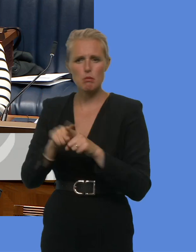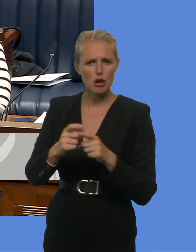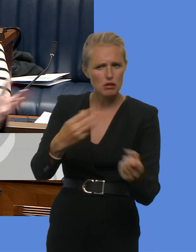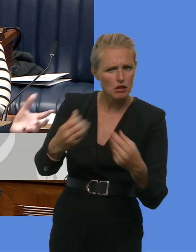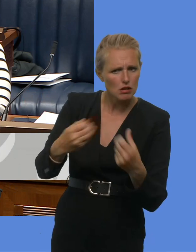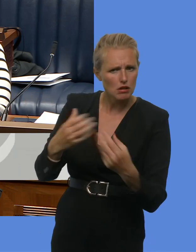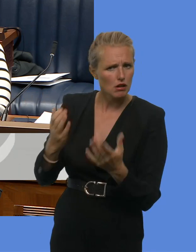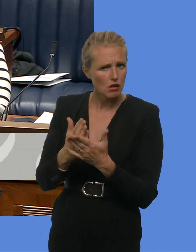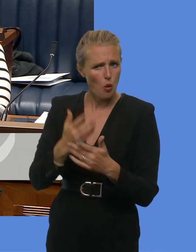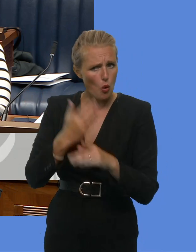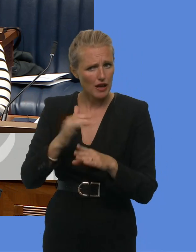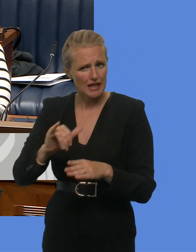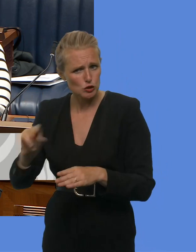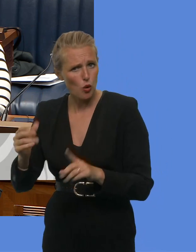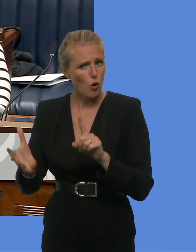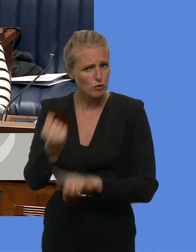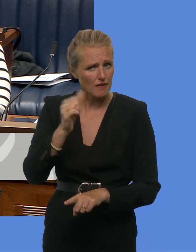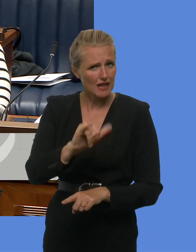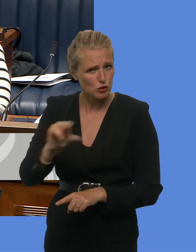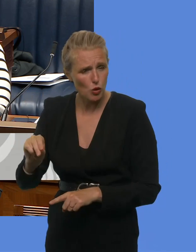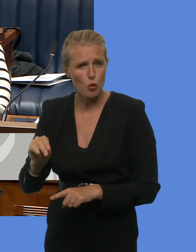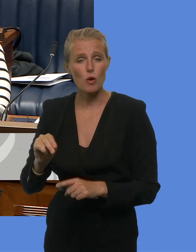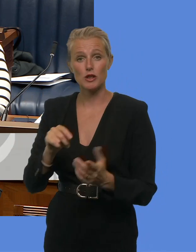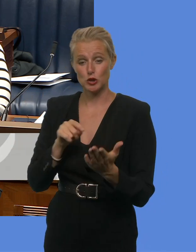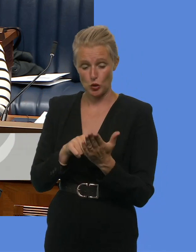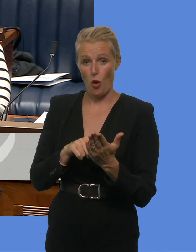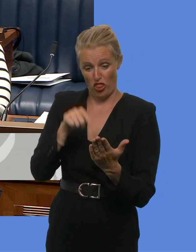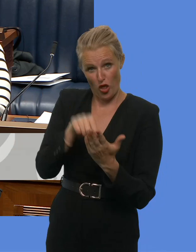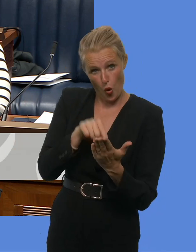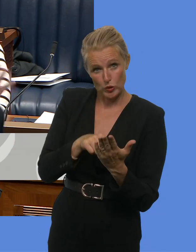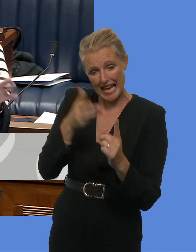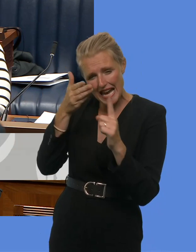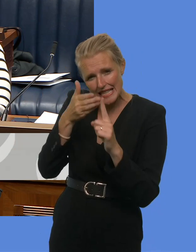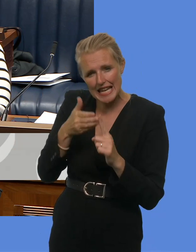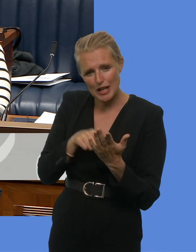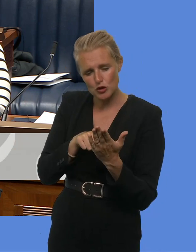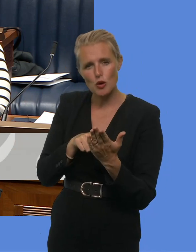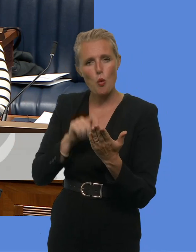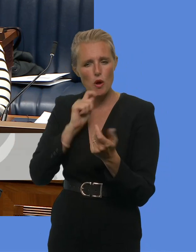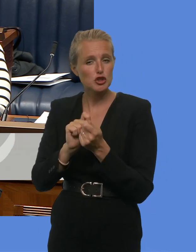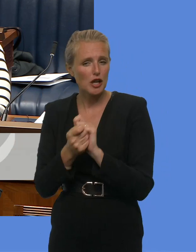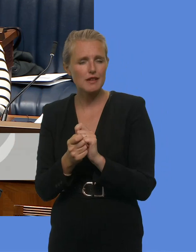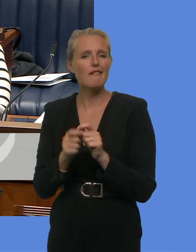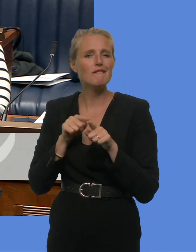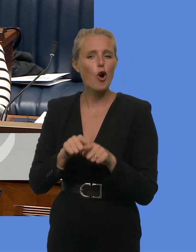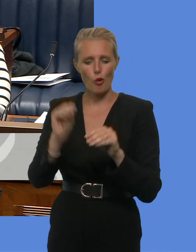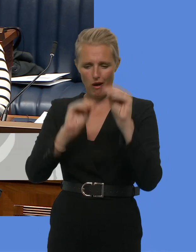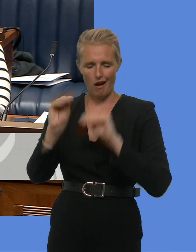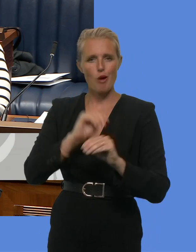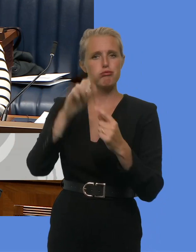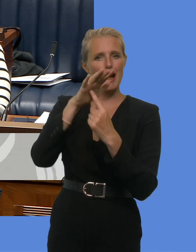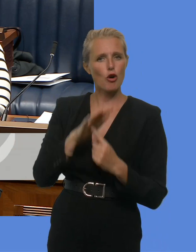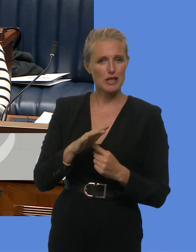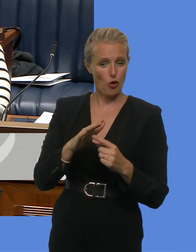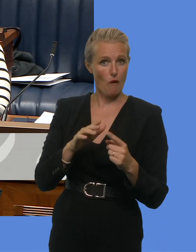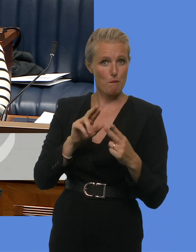be set out. It's actually live at the moment online, but those indicators may change depending on the prioritisation, and rightly so. So